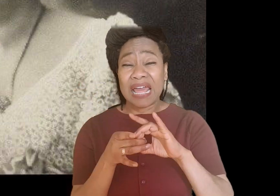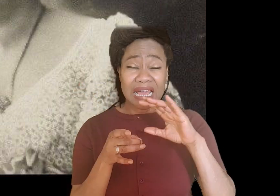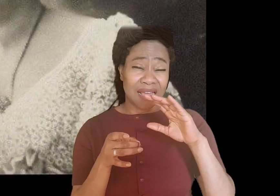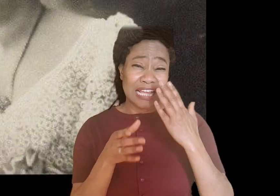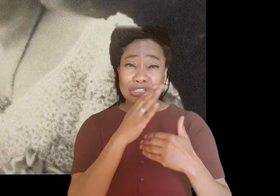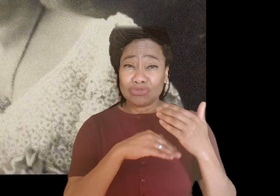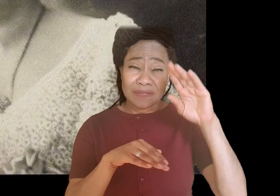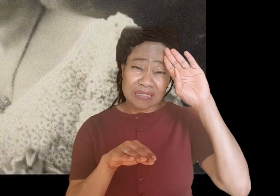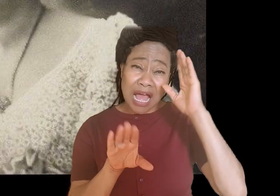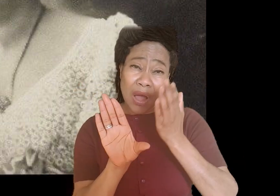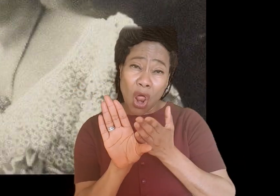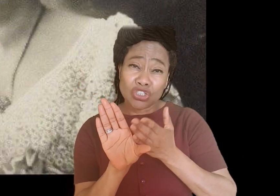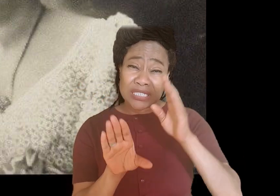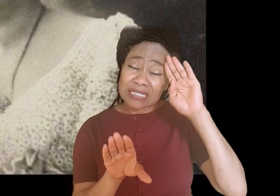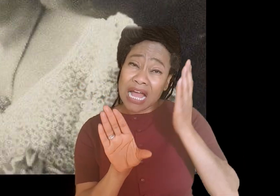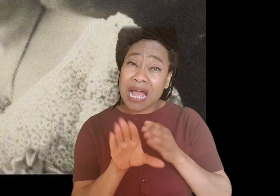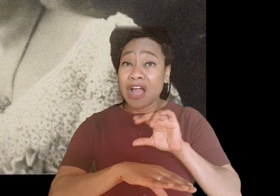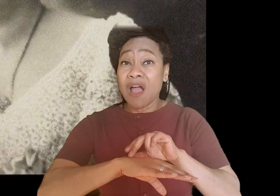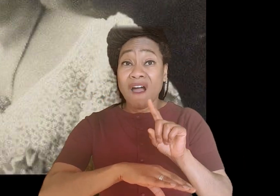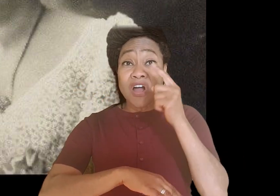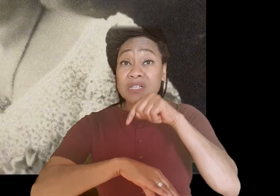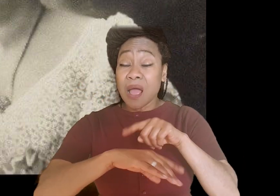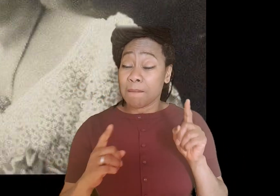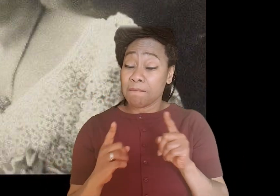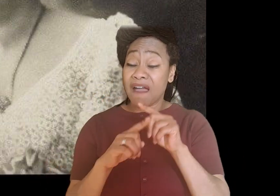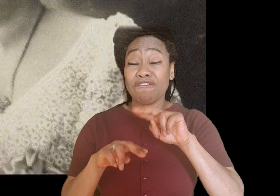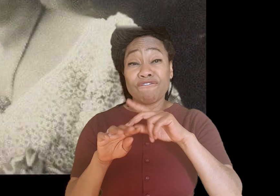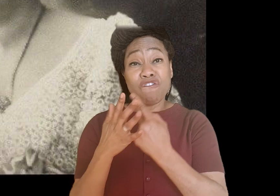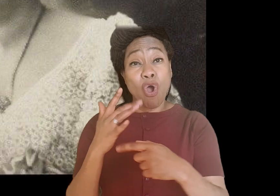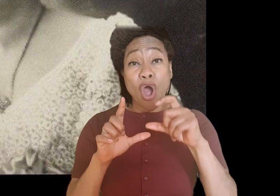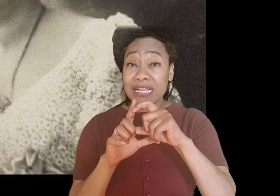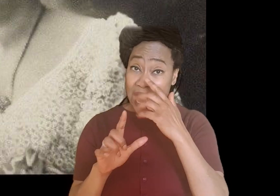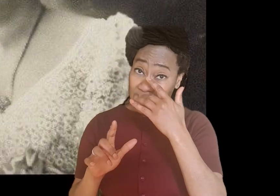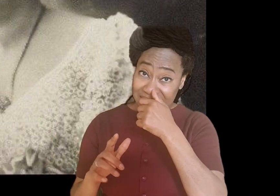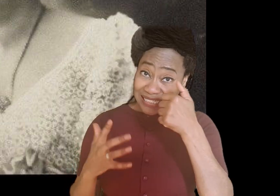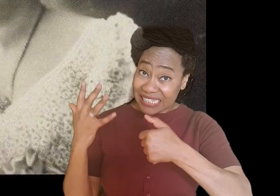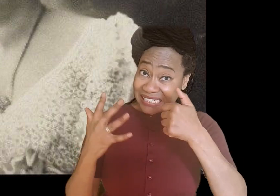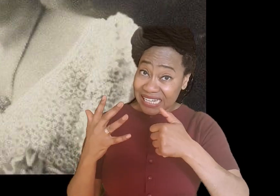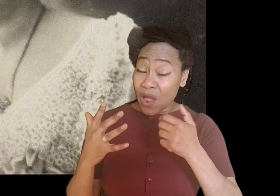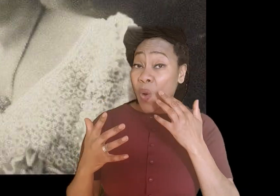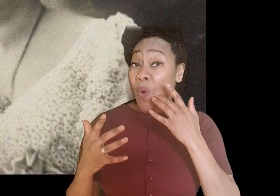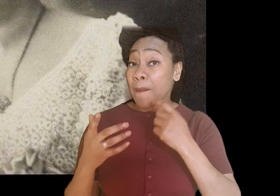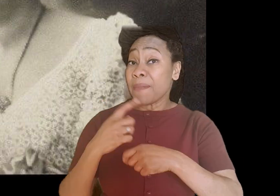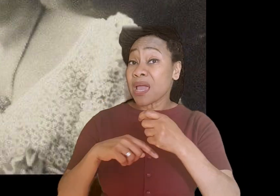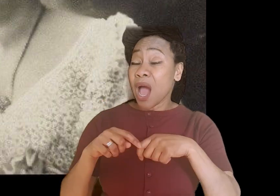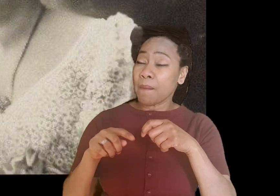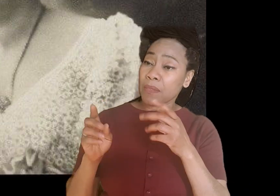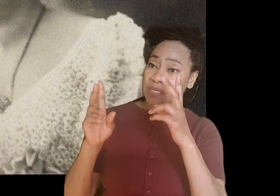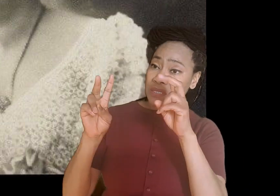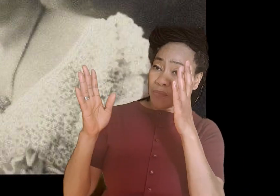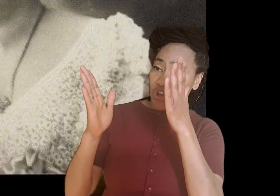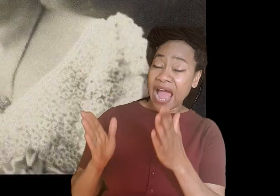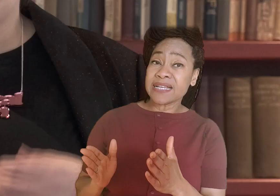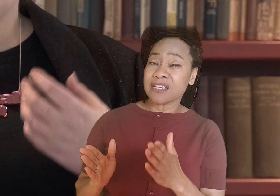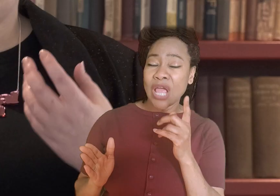psychiatry. She was 16 the first time she saw Freud, and 18 when she became the subject of Freud's analysis of a case